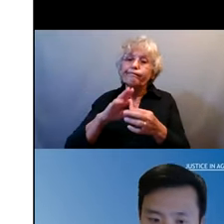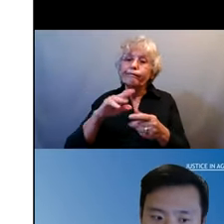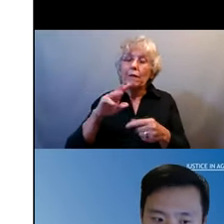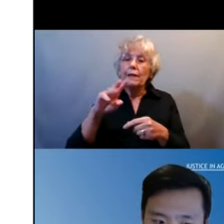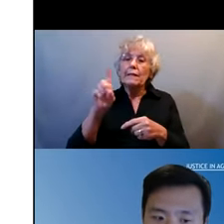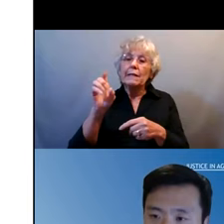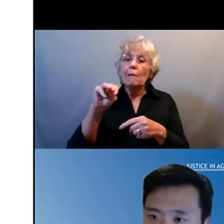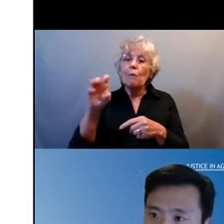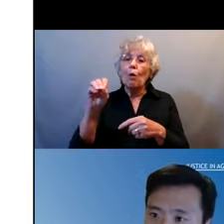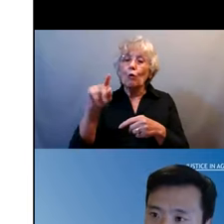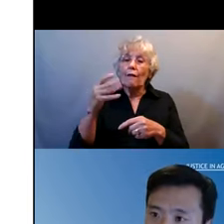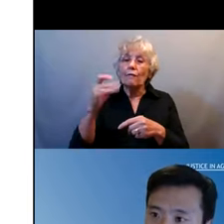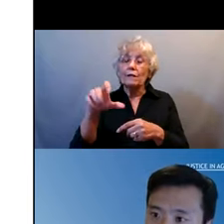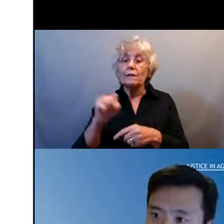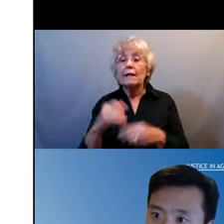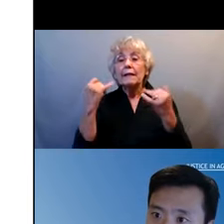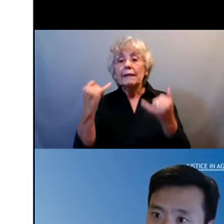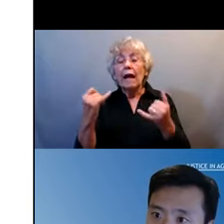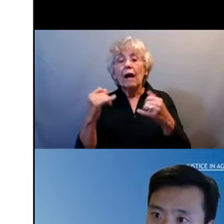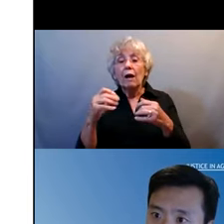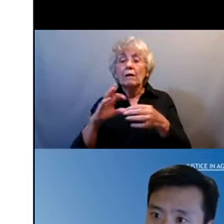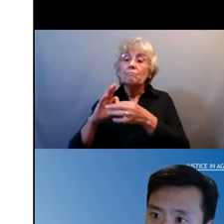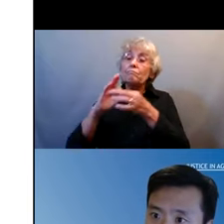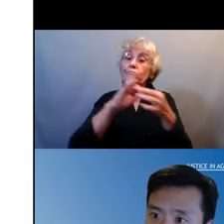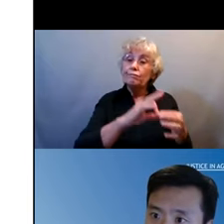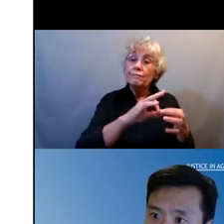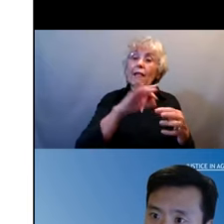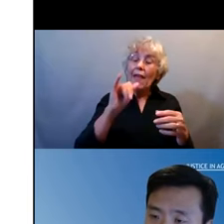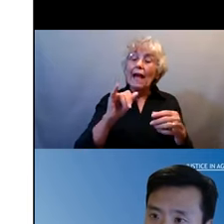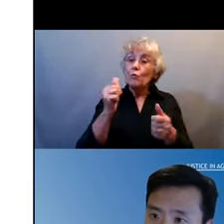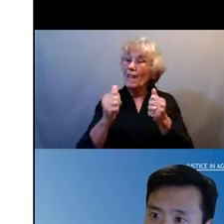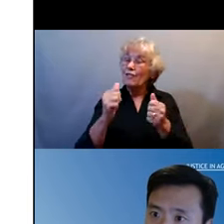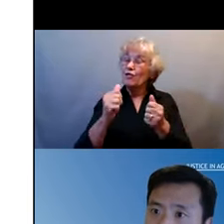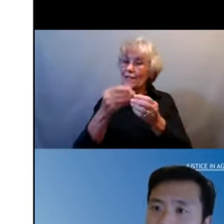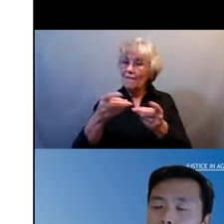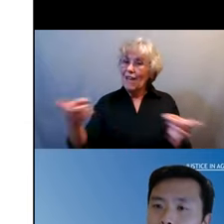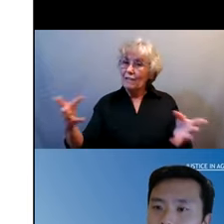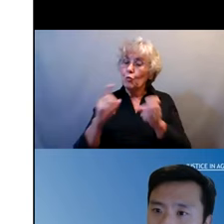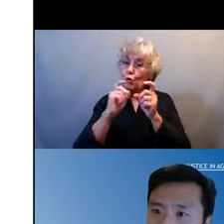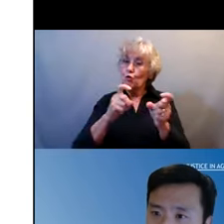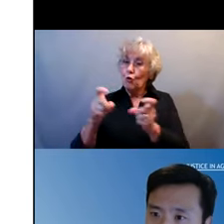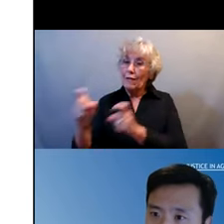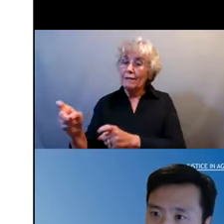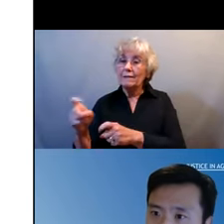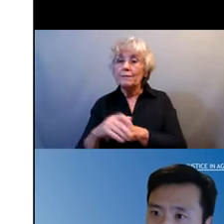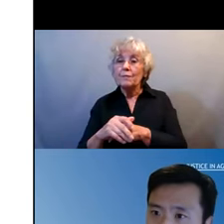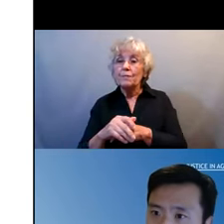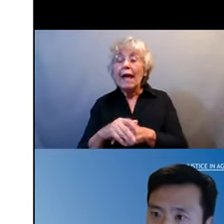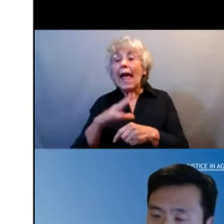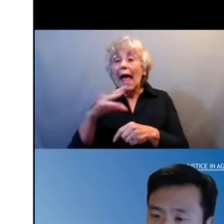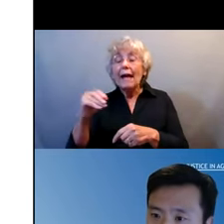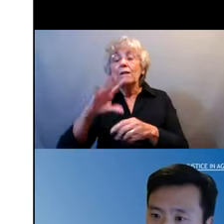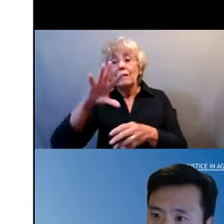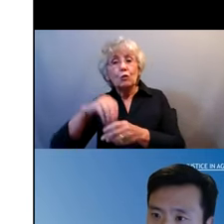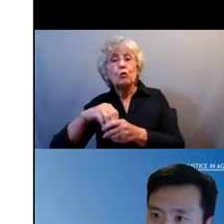Yeah. And then just to bridge to that was the donated devices and the bought devices.